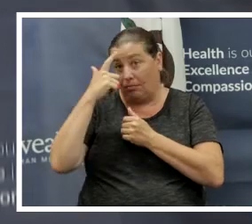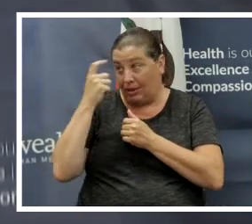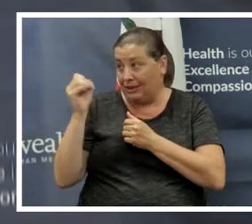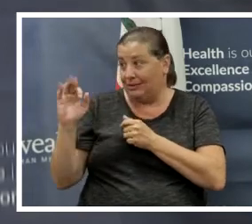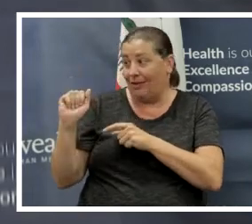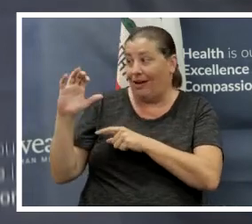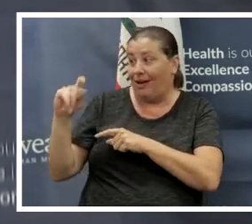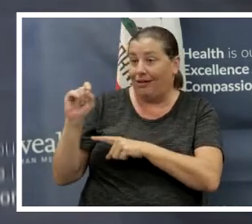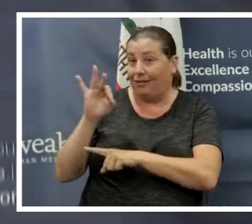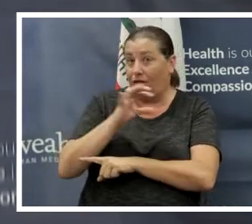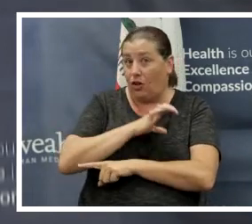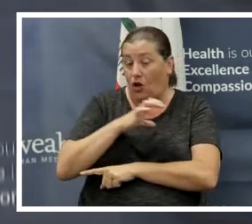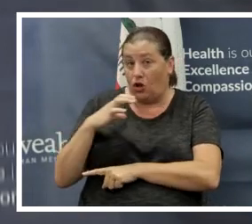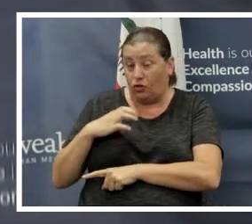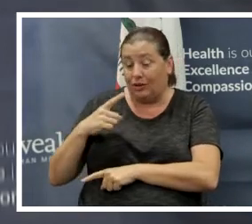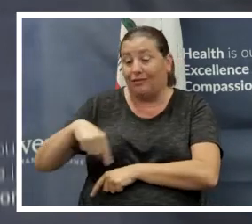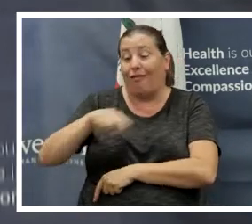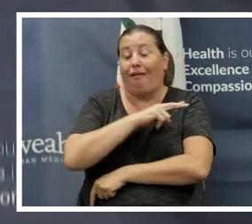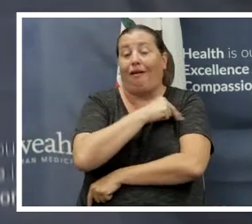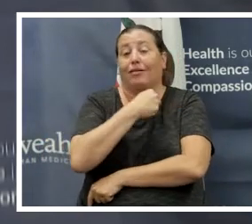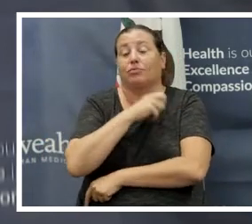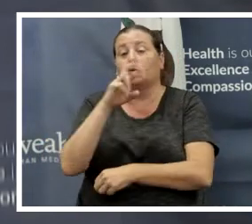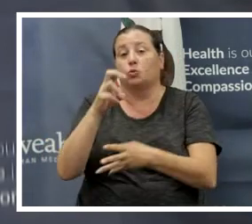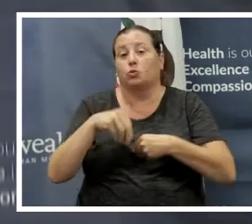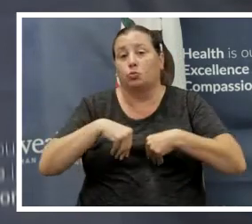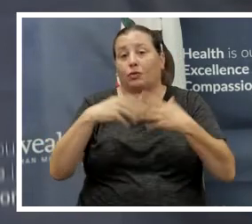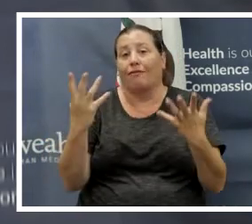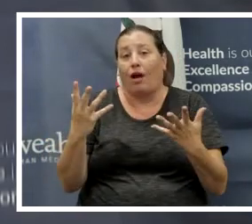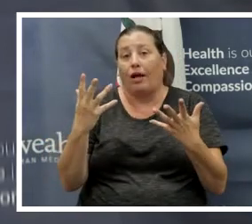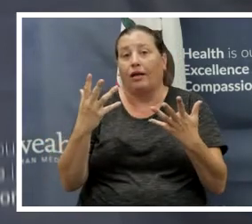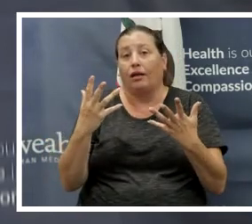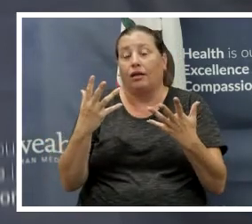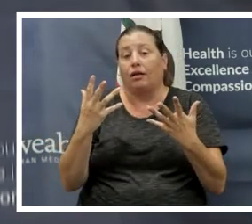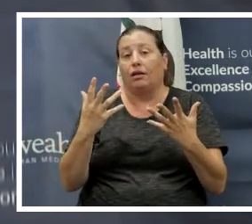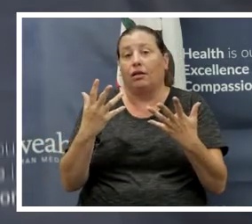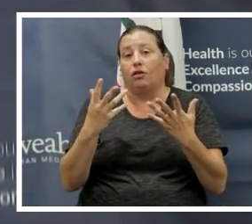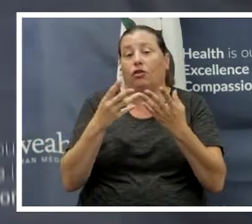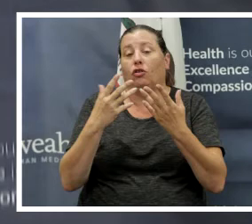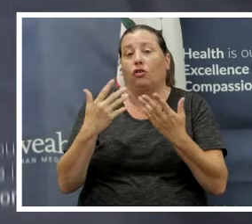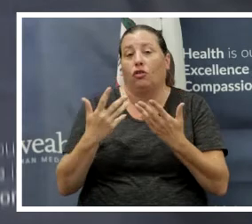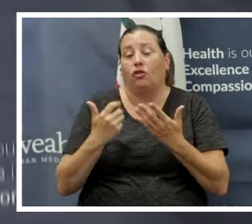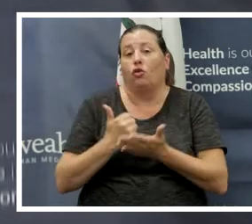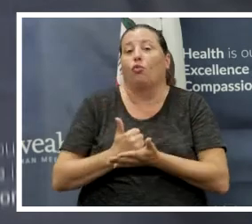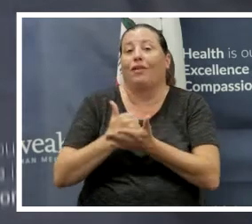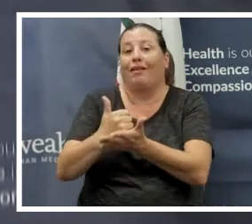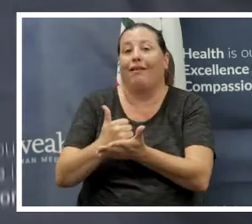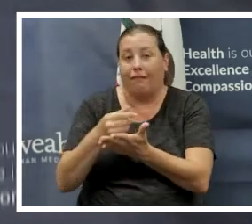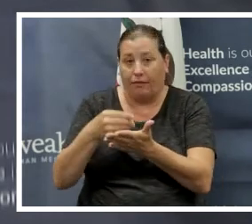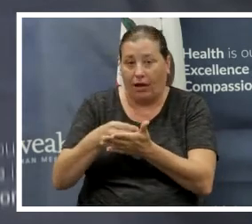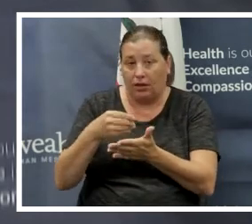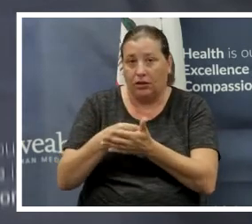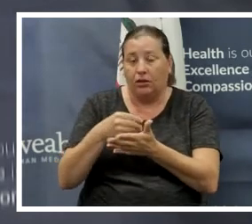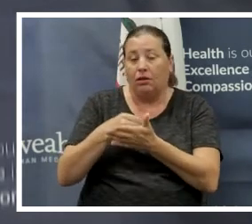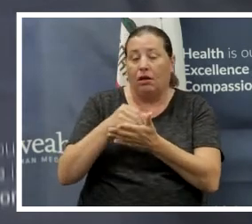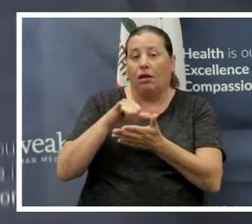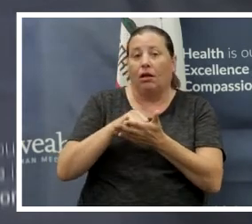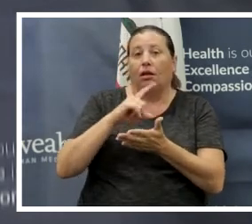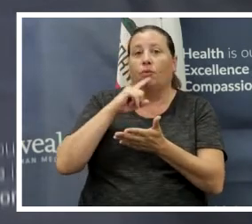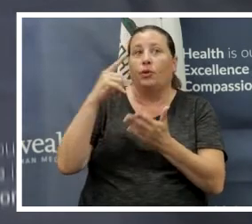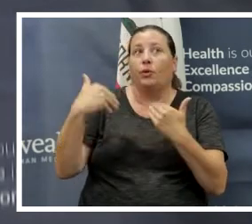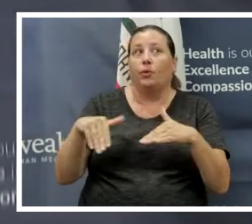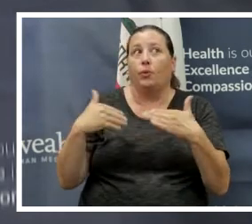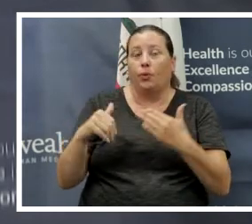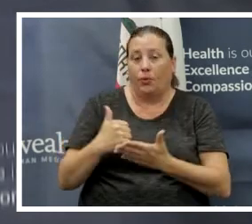provided some relief funding, significant relief funding that greatly mitigated that financial